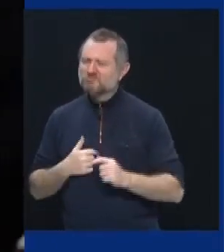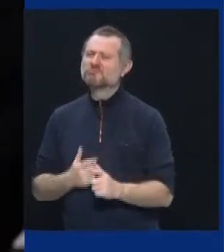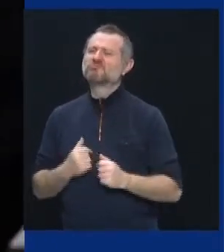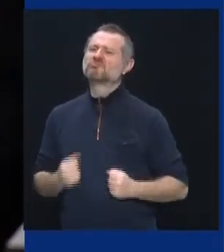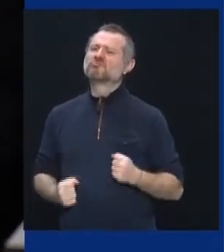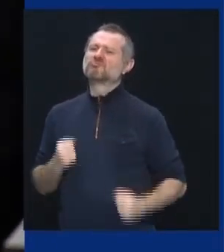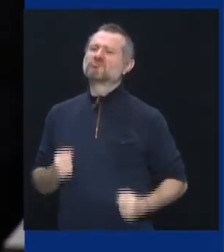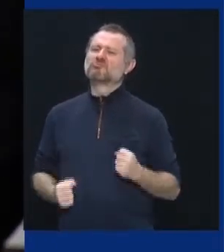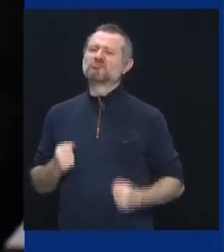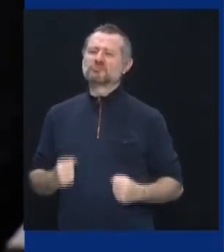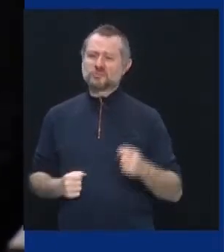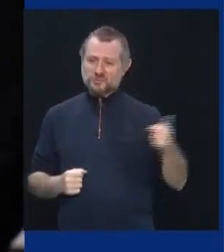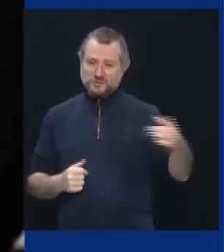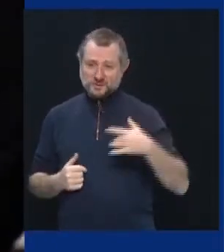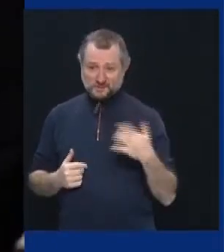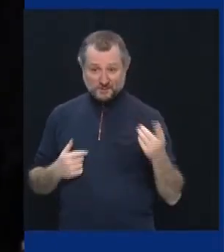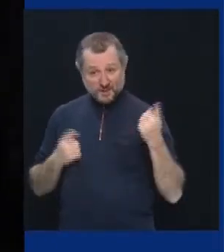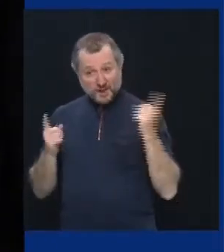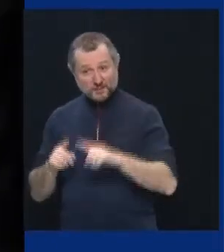pulpit.